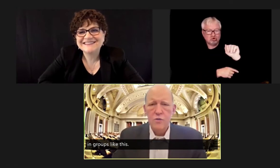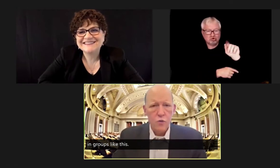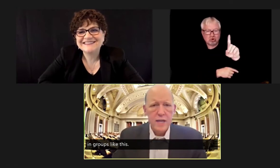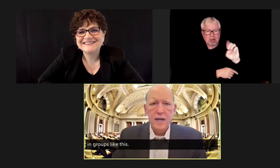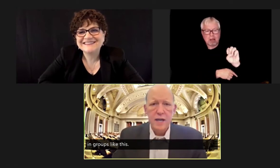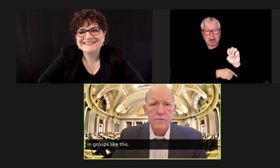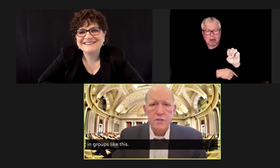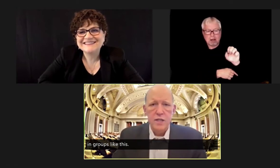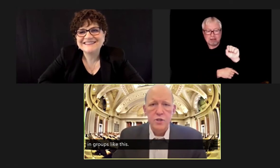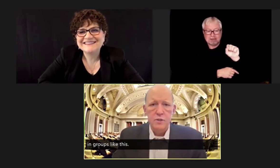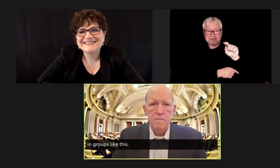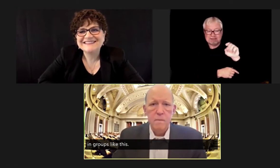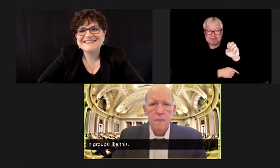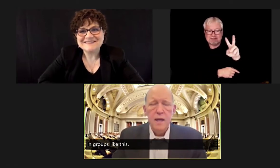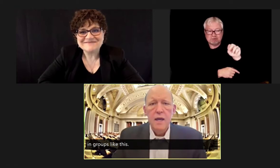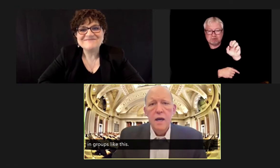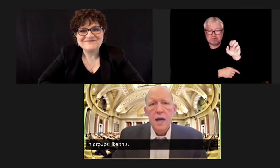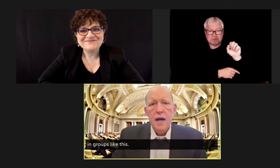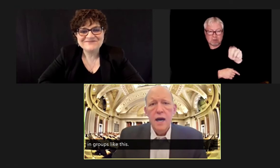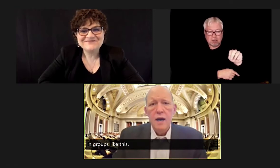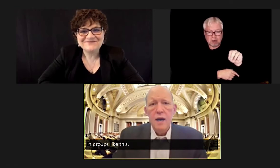we had a great conversation.